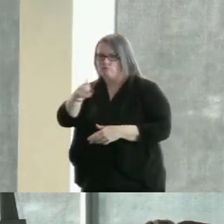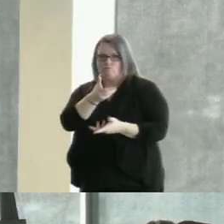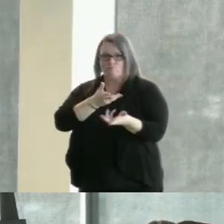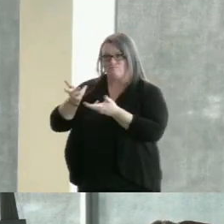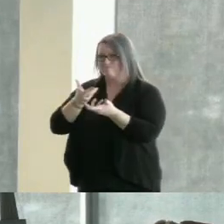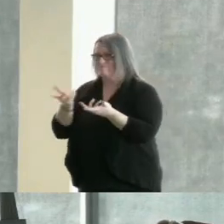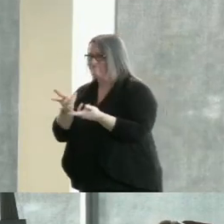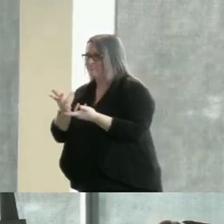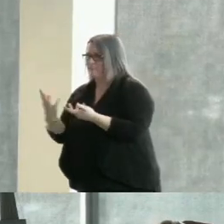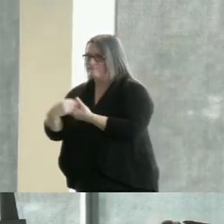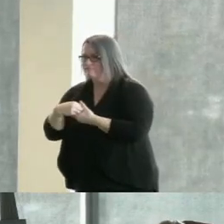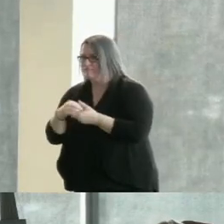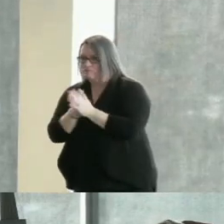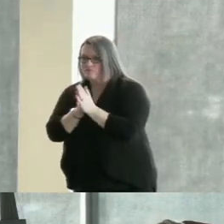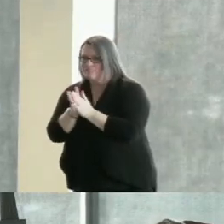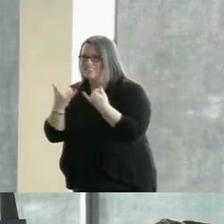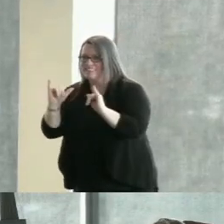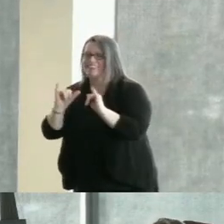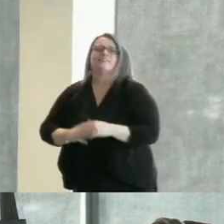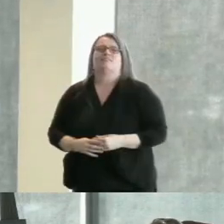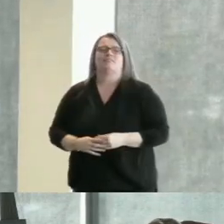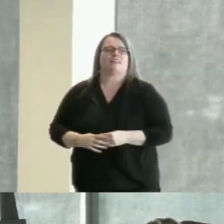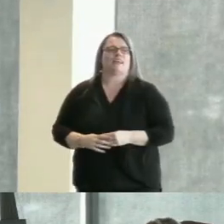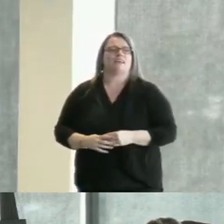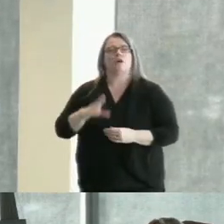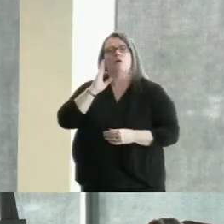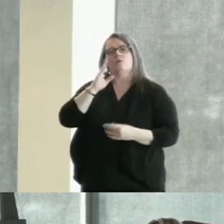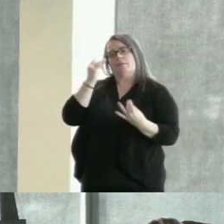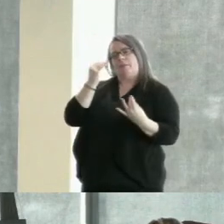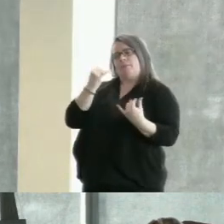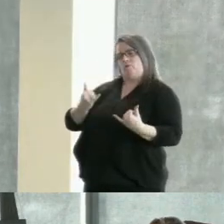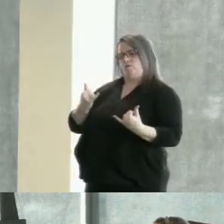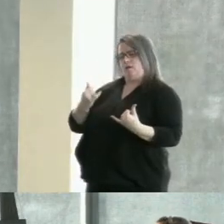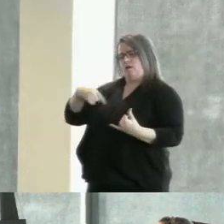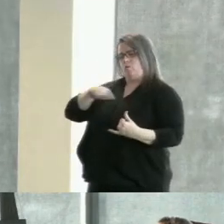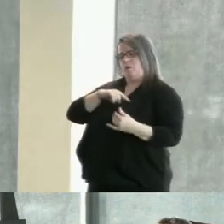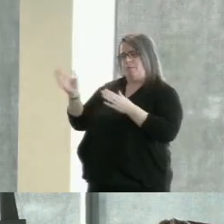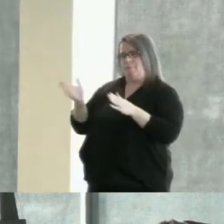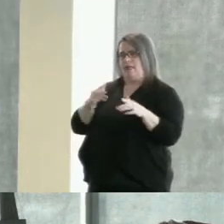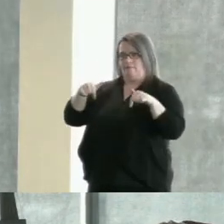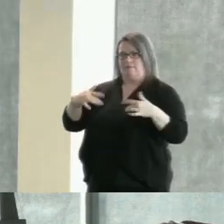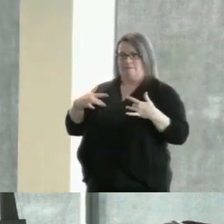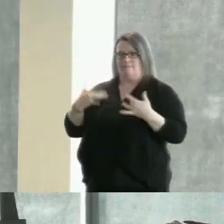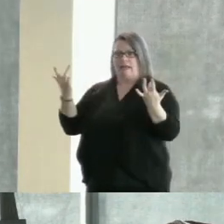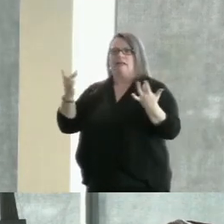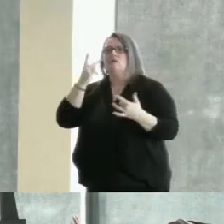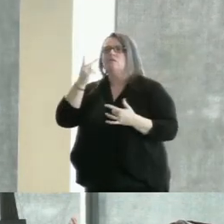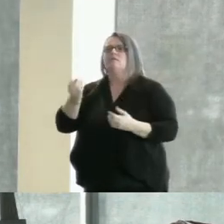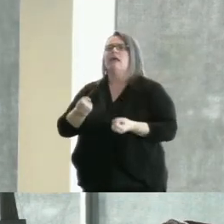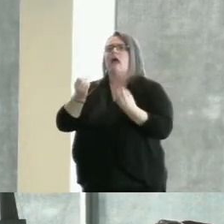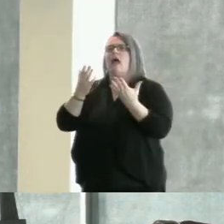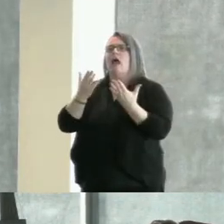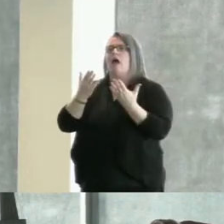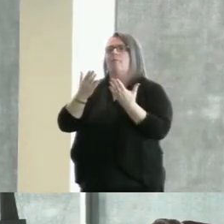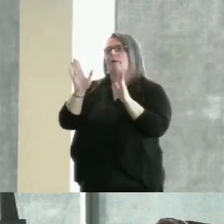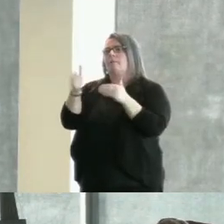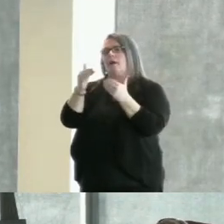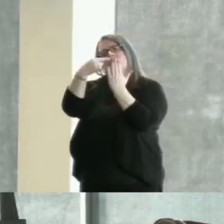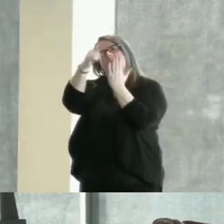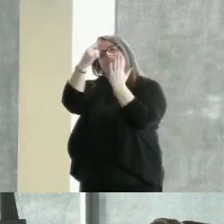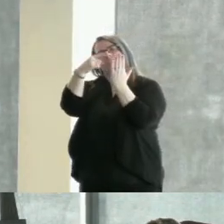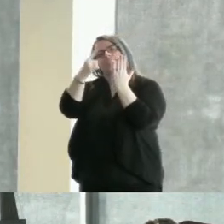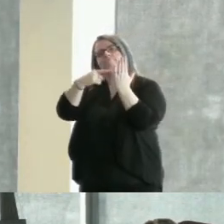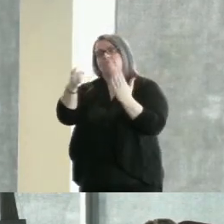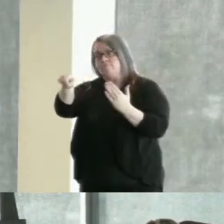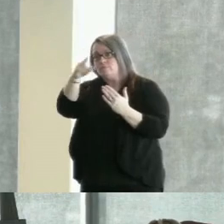go. So we're going to think about today and the event we planned and see how many of these we provided. And you can tell